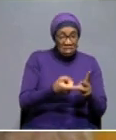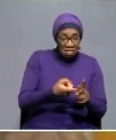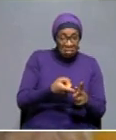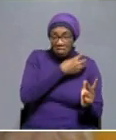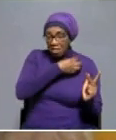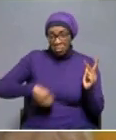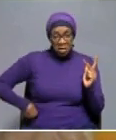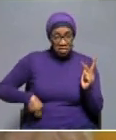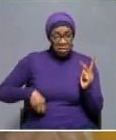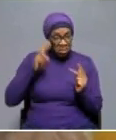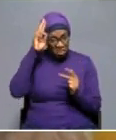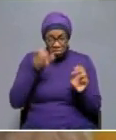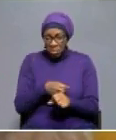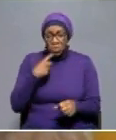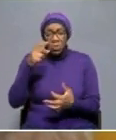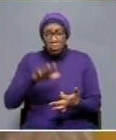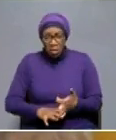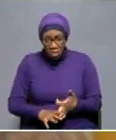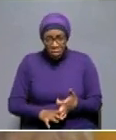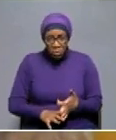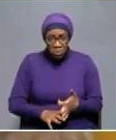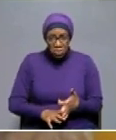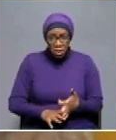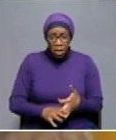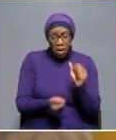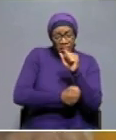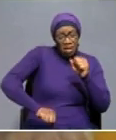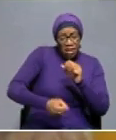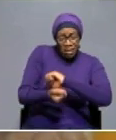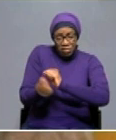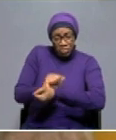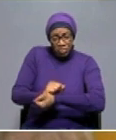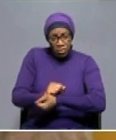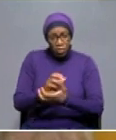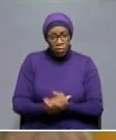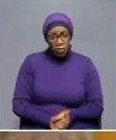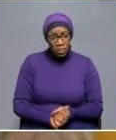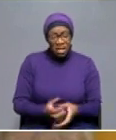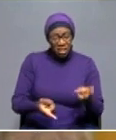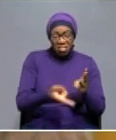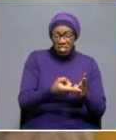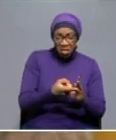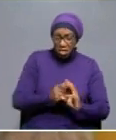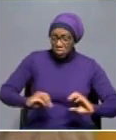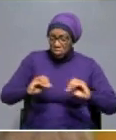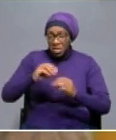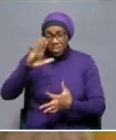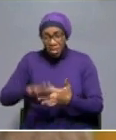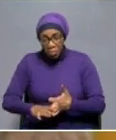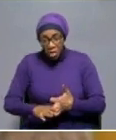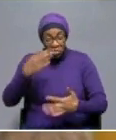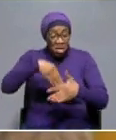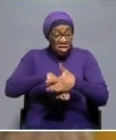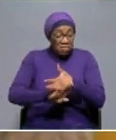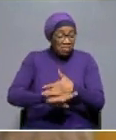agricultural land didn't really get a mention. I think some of the confusions around current investment policy weren't addressed,